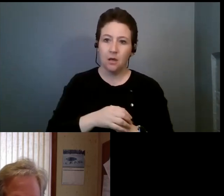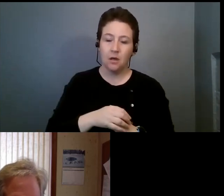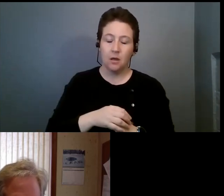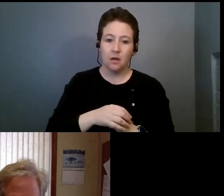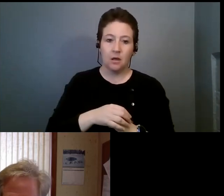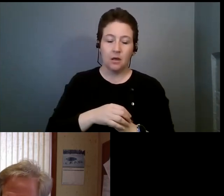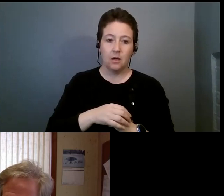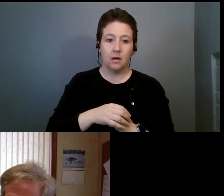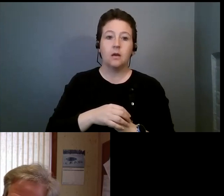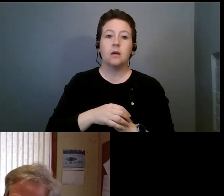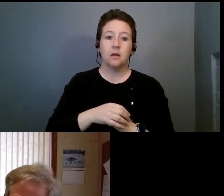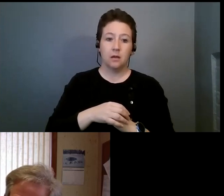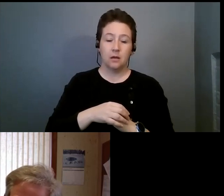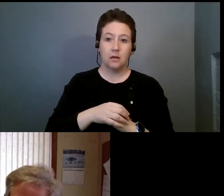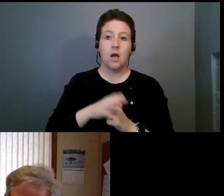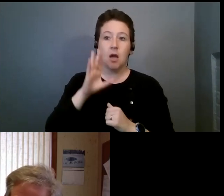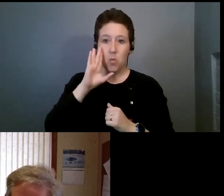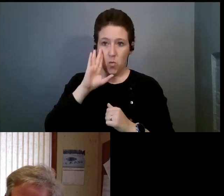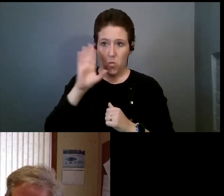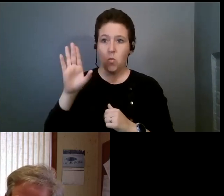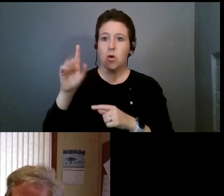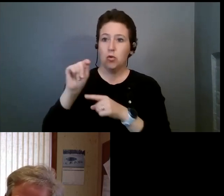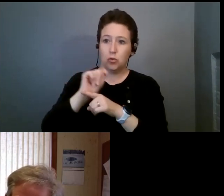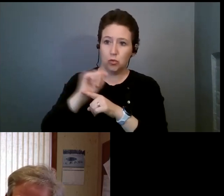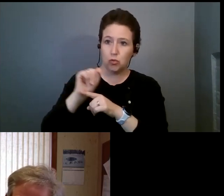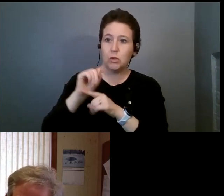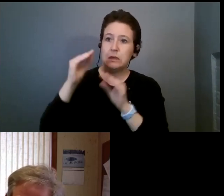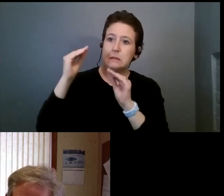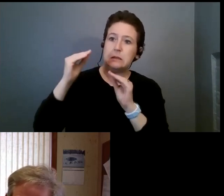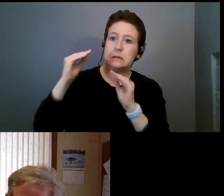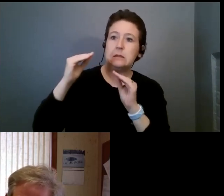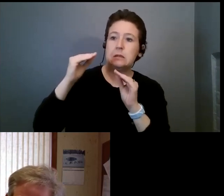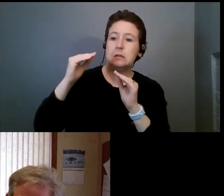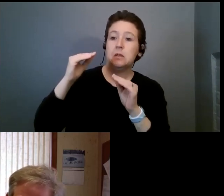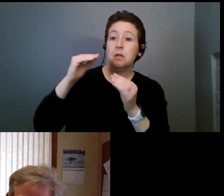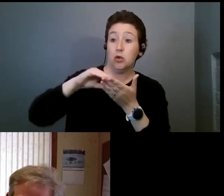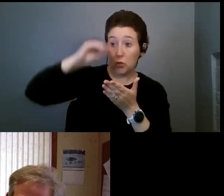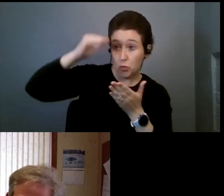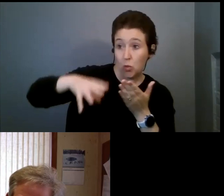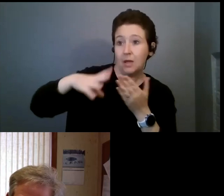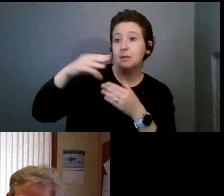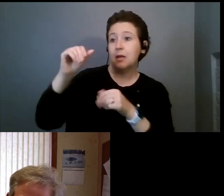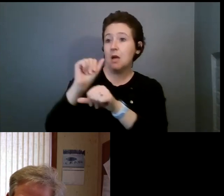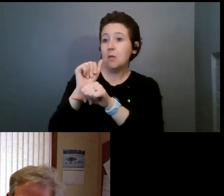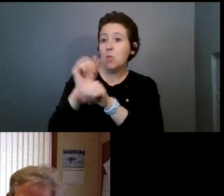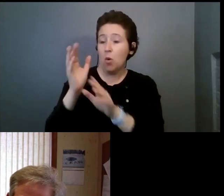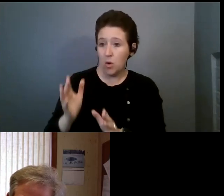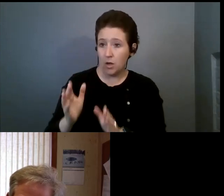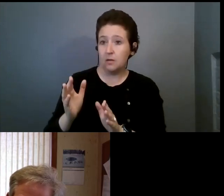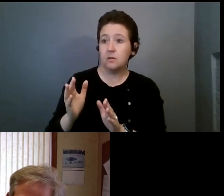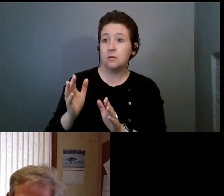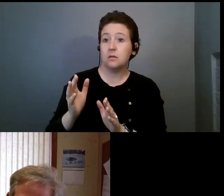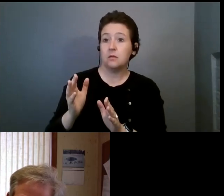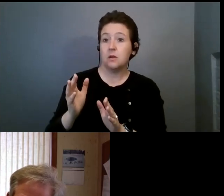and including training on best practices in these areas for our students and our employees, and monitoring